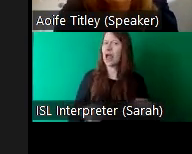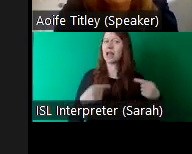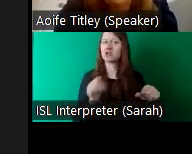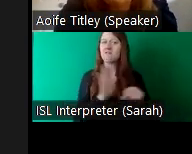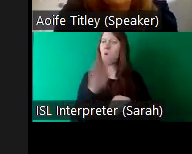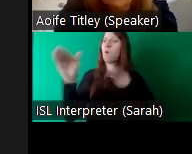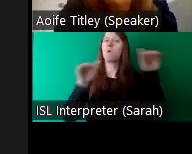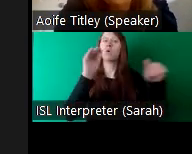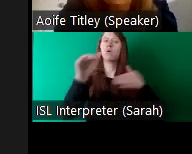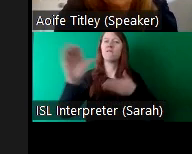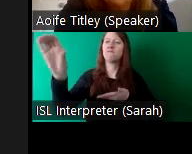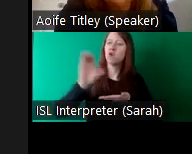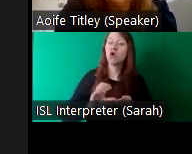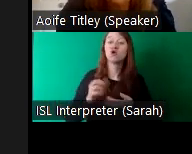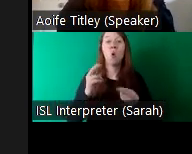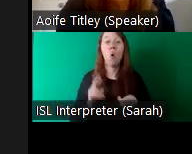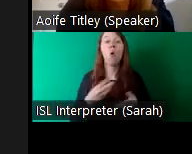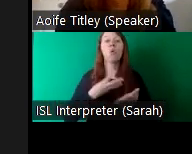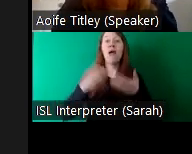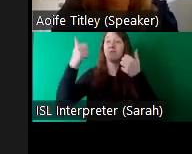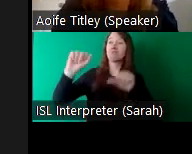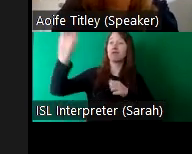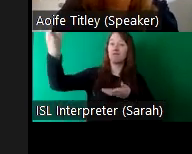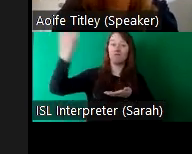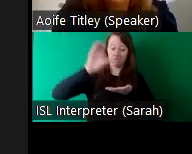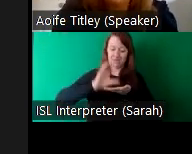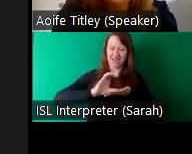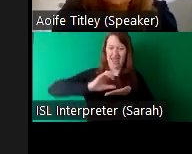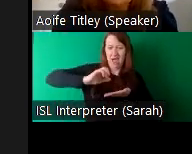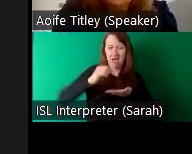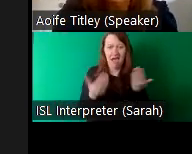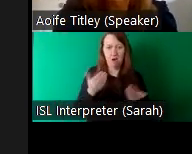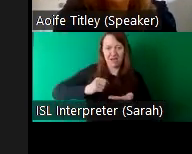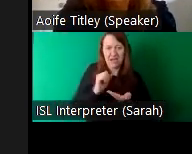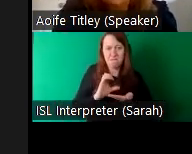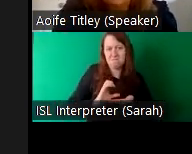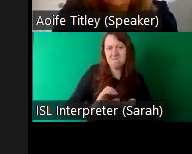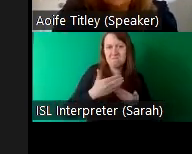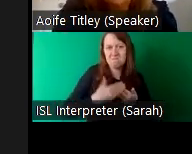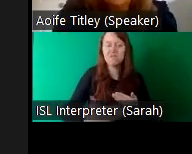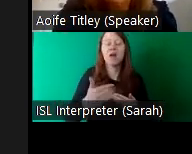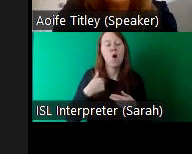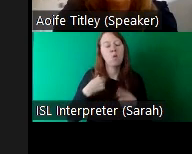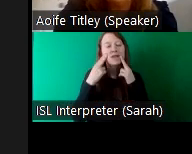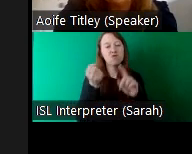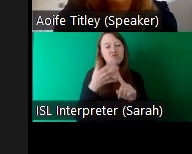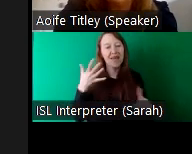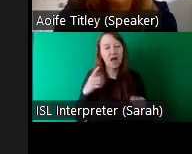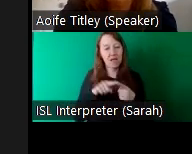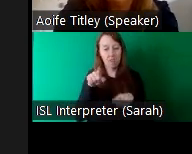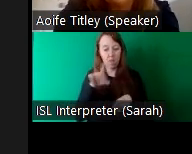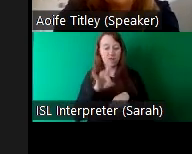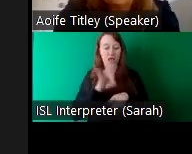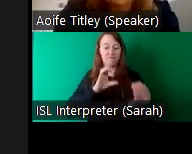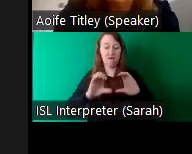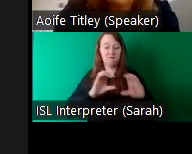very difficult to retain funding as well. So I think those are things that we need to acknowledge as a sector. Those are conversations that we need to have, and those are things that we